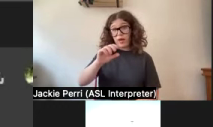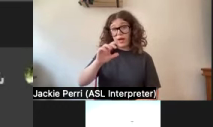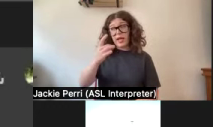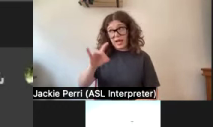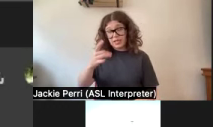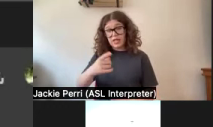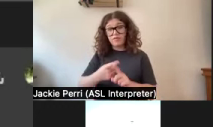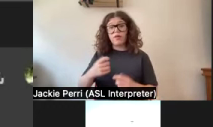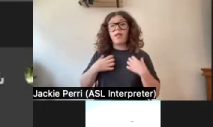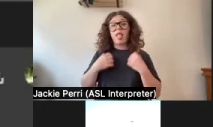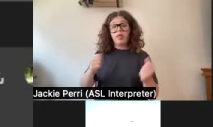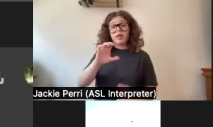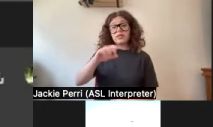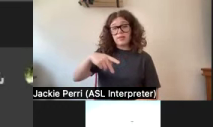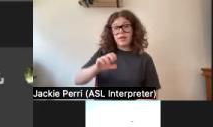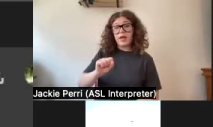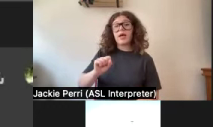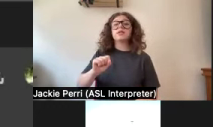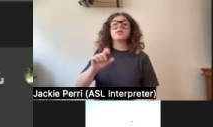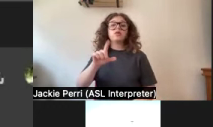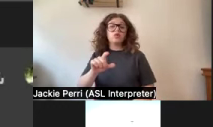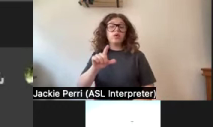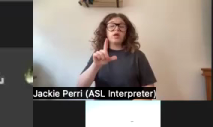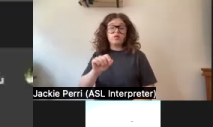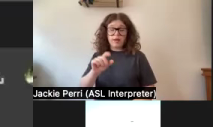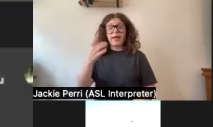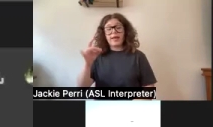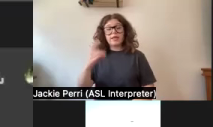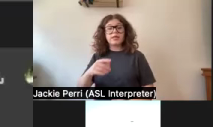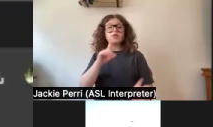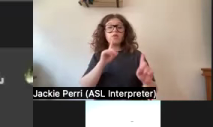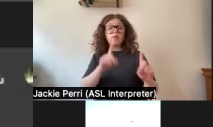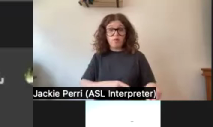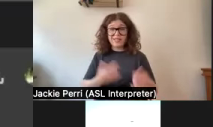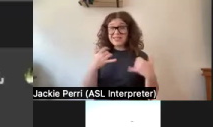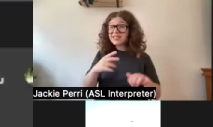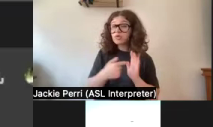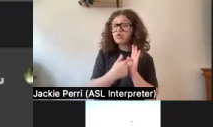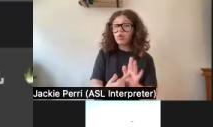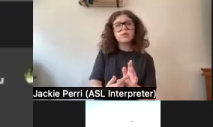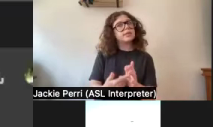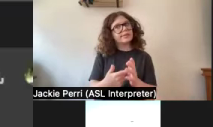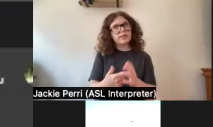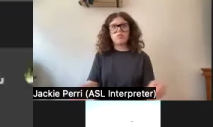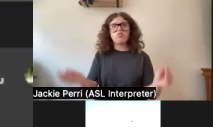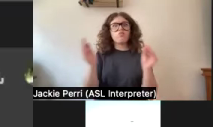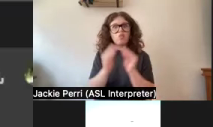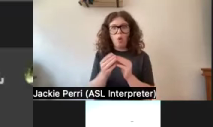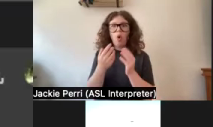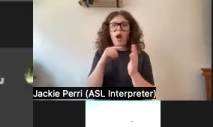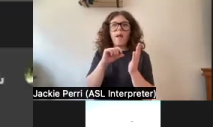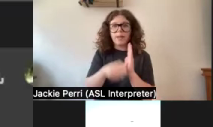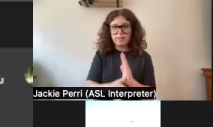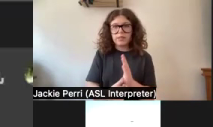Healthy CPS 2018 report. It still shows that it's significantly more implemented on the North Side than it is on the